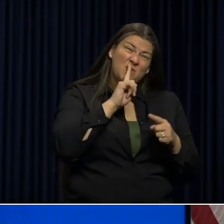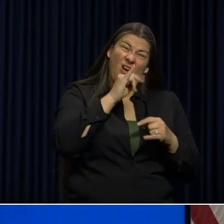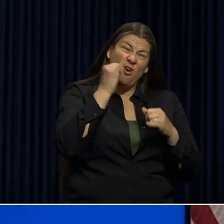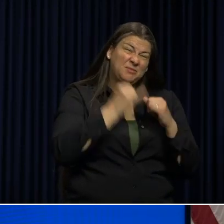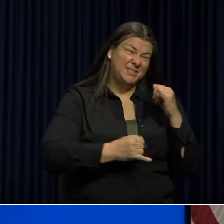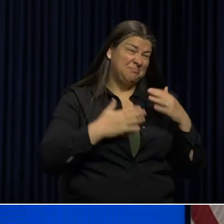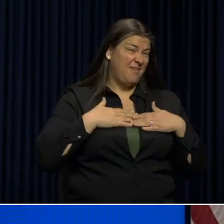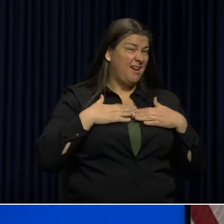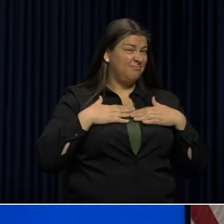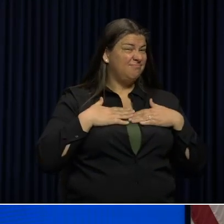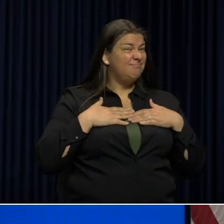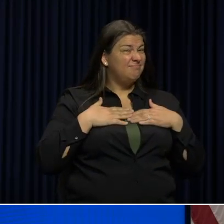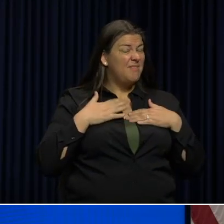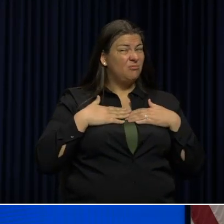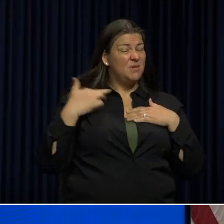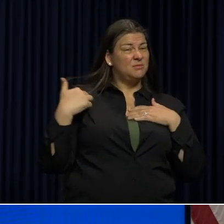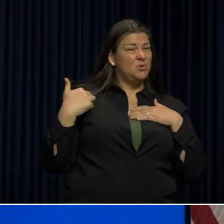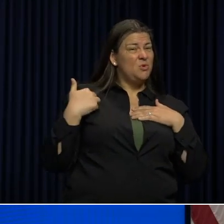are hiring people every day,